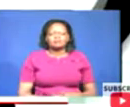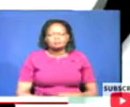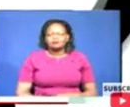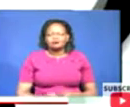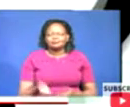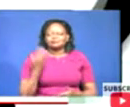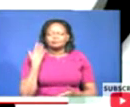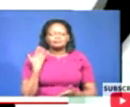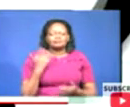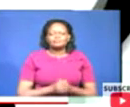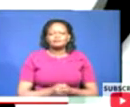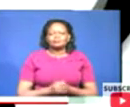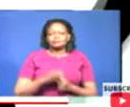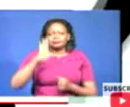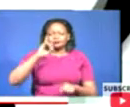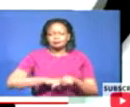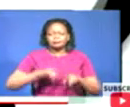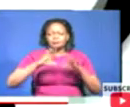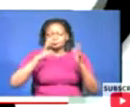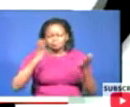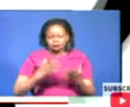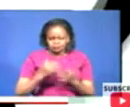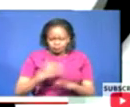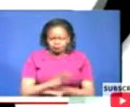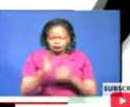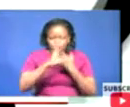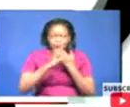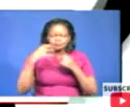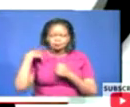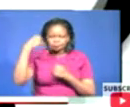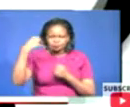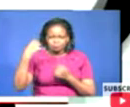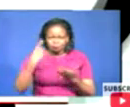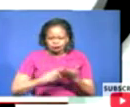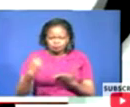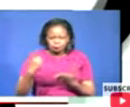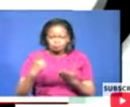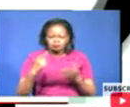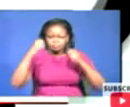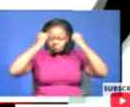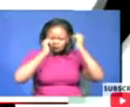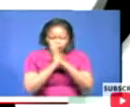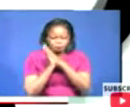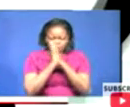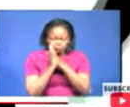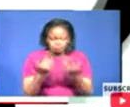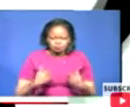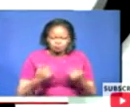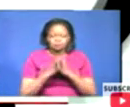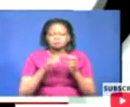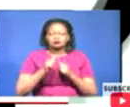and a five-time world cross country champion. By the way, this week on Military Tales, Nise Imano focuses on the